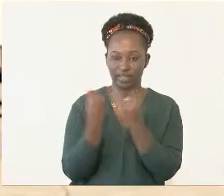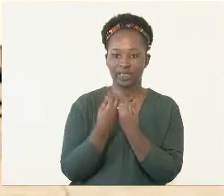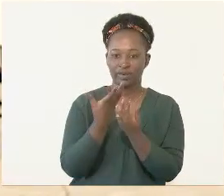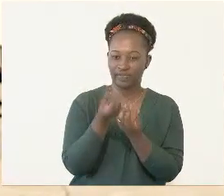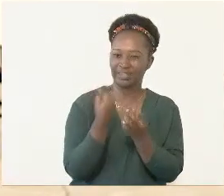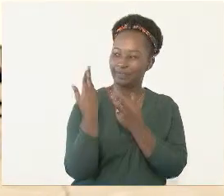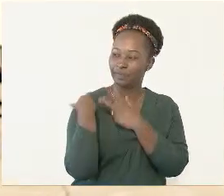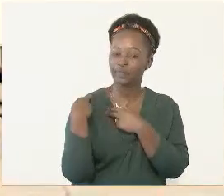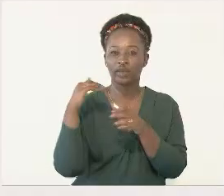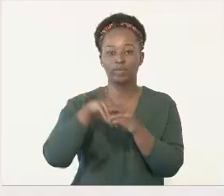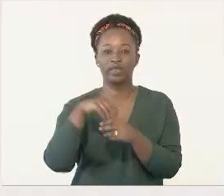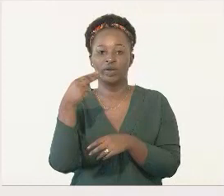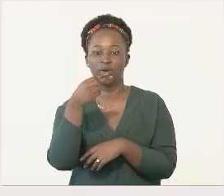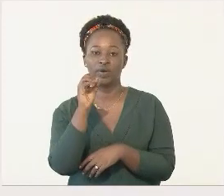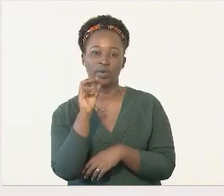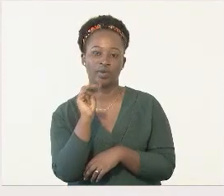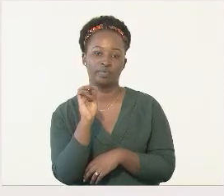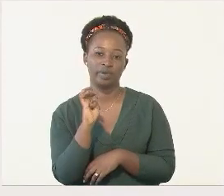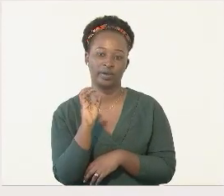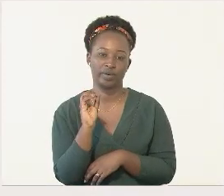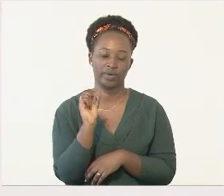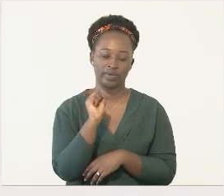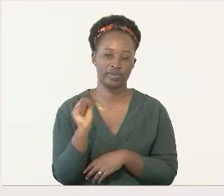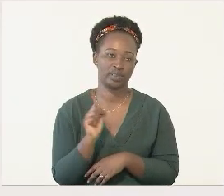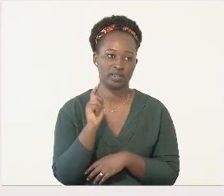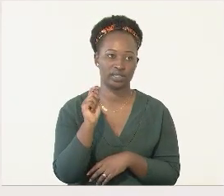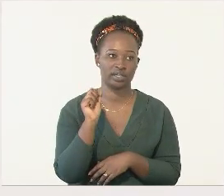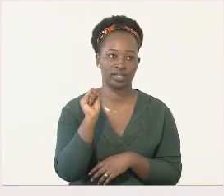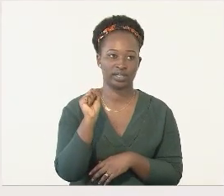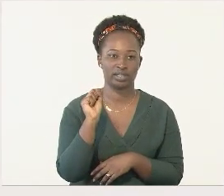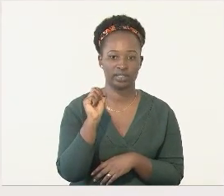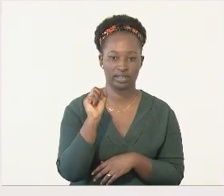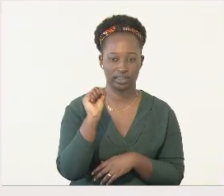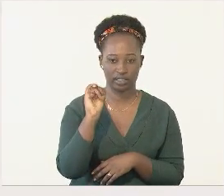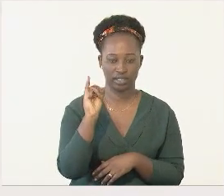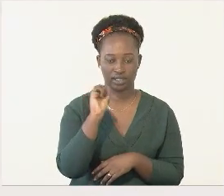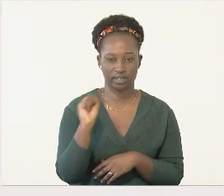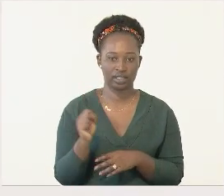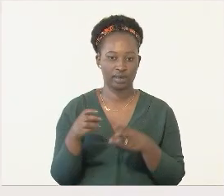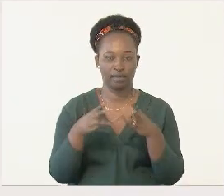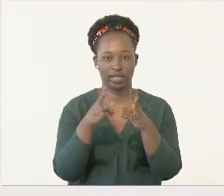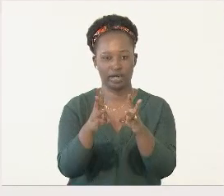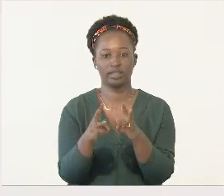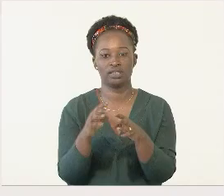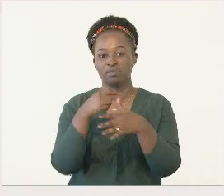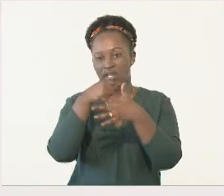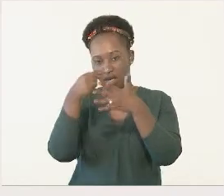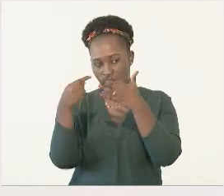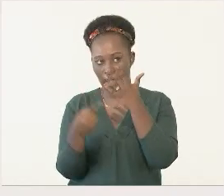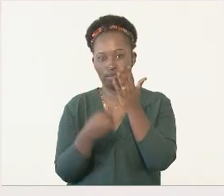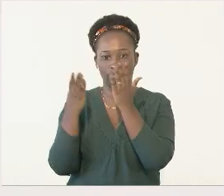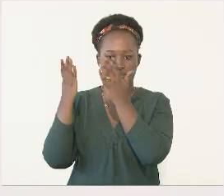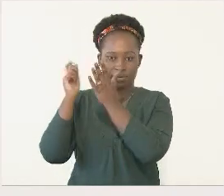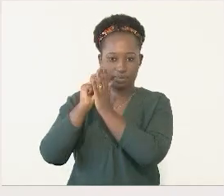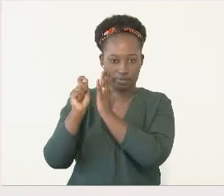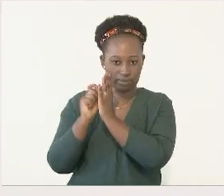in homeostatic mechanism. We have the skin, we have the lungs, we have the liver, and